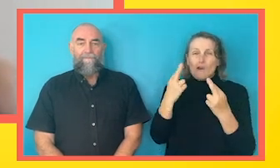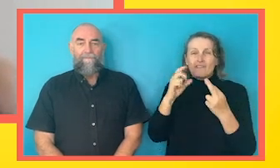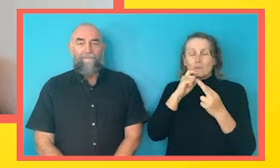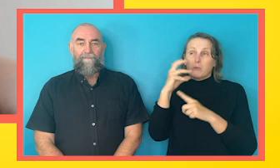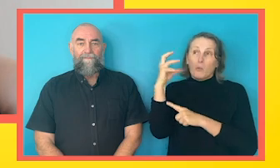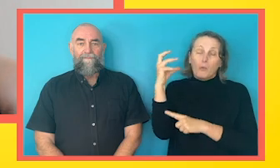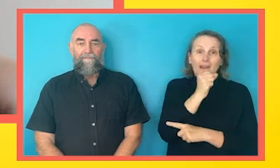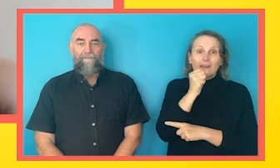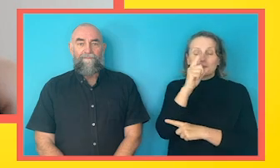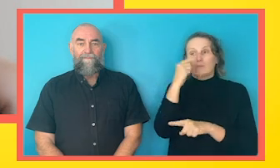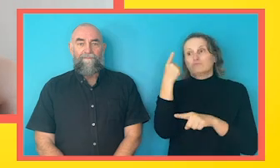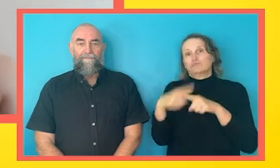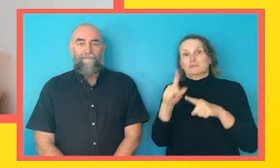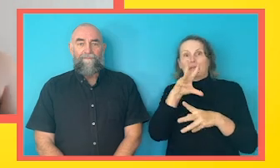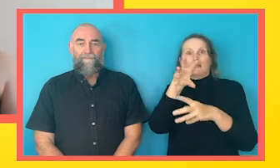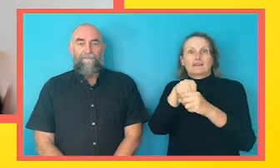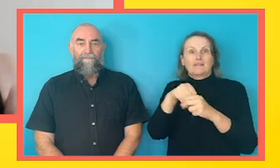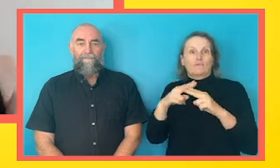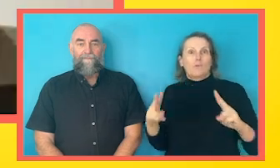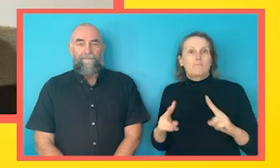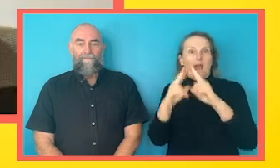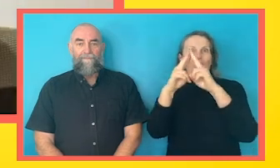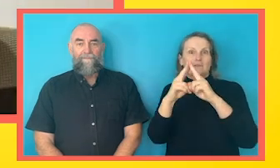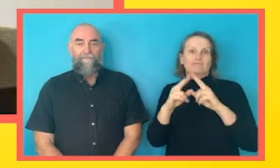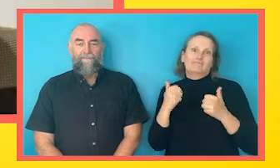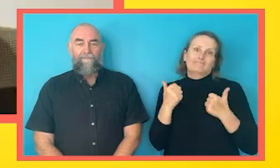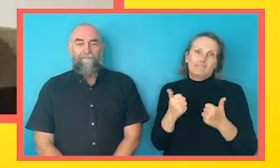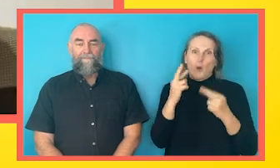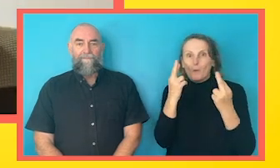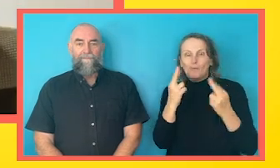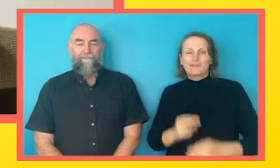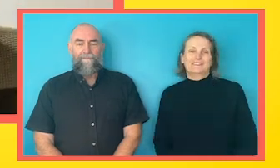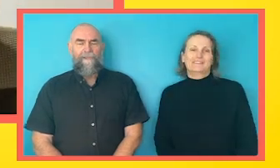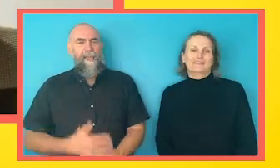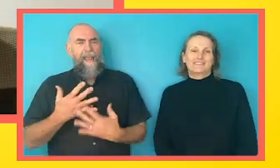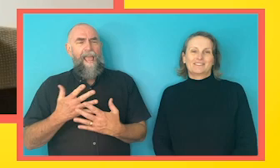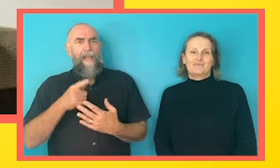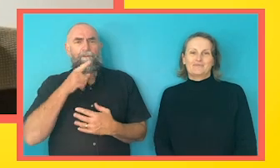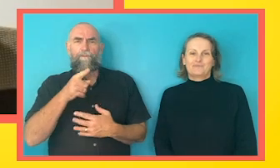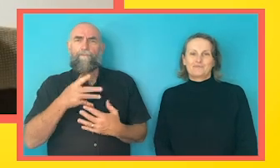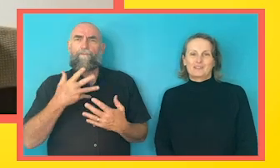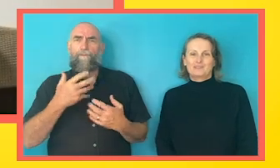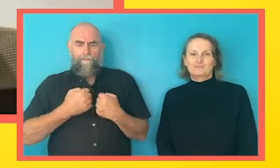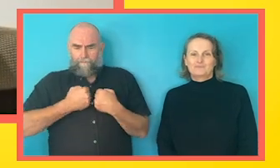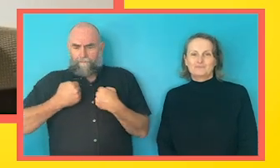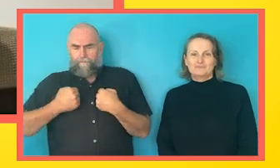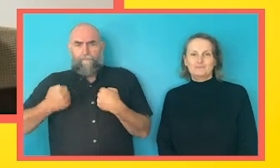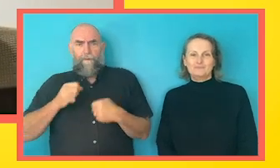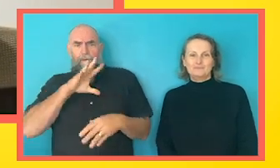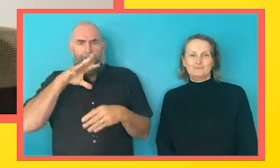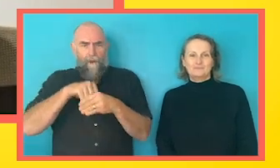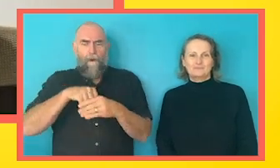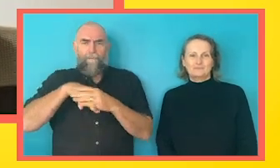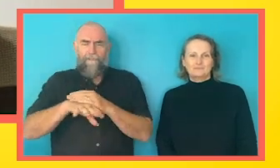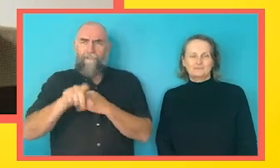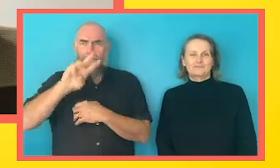so that the Bells can make it to Paris. Life-wise as well, you're stretching out your campaign beyond one Paralympic